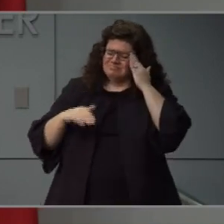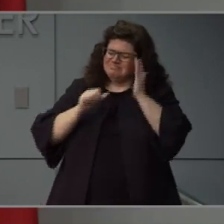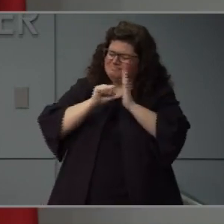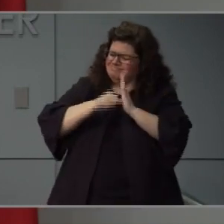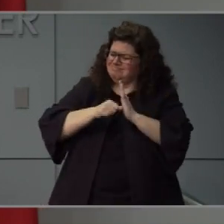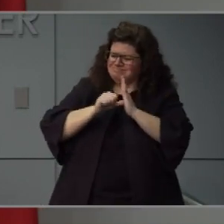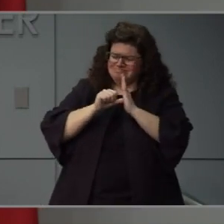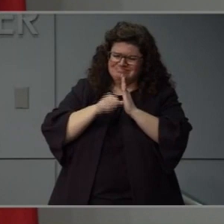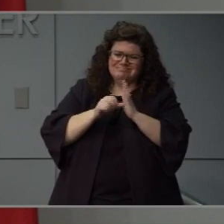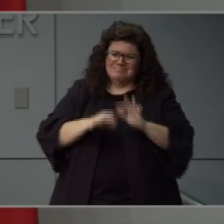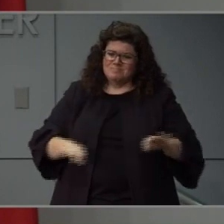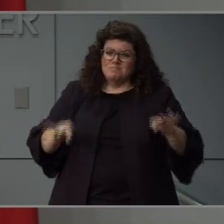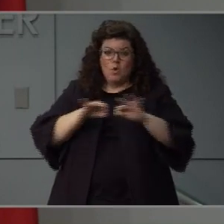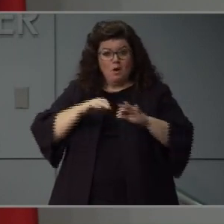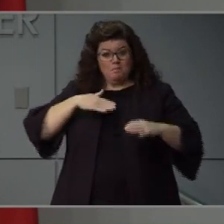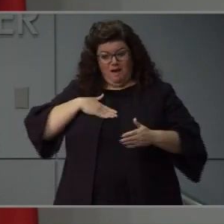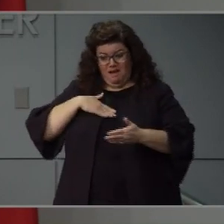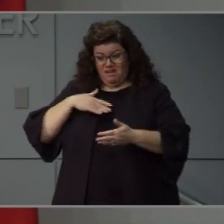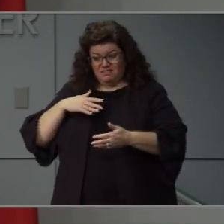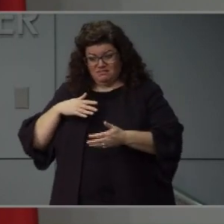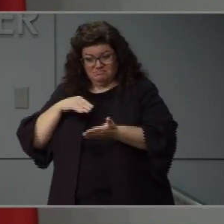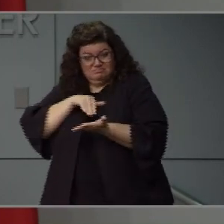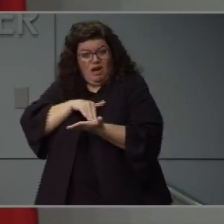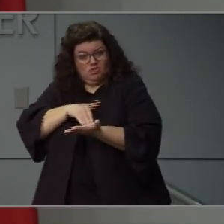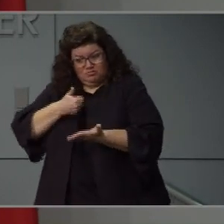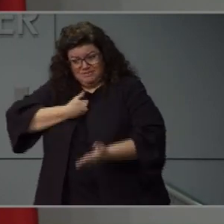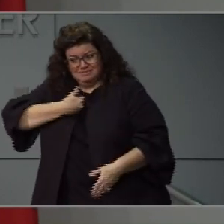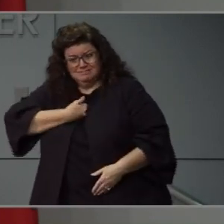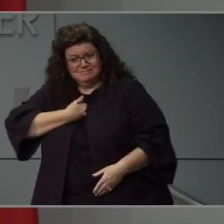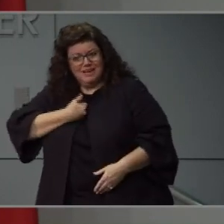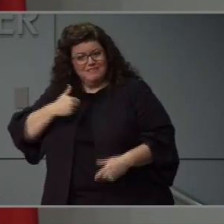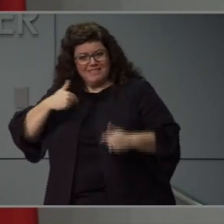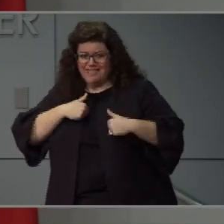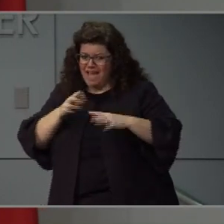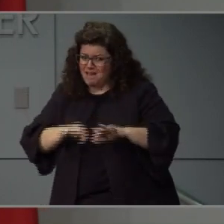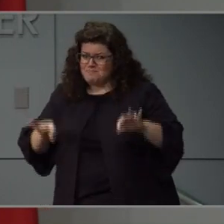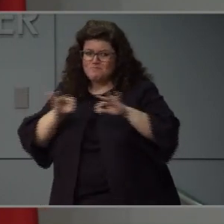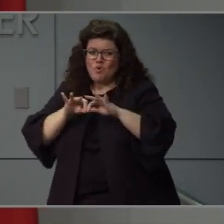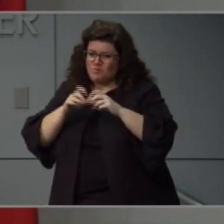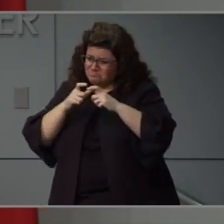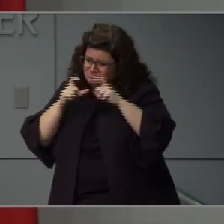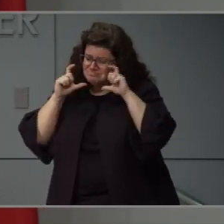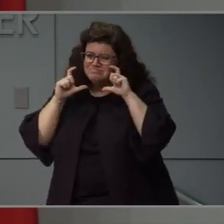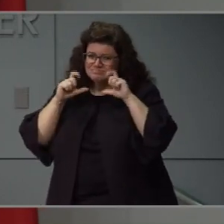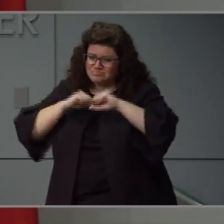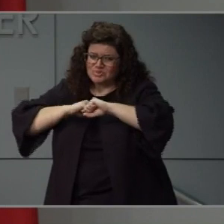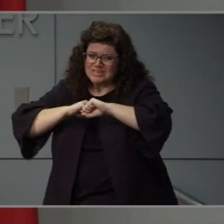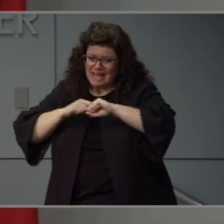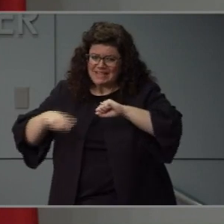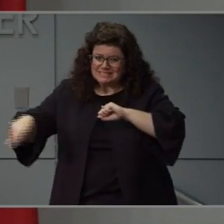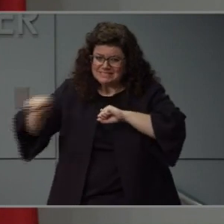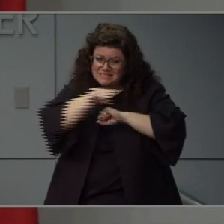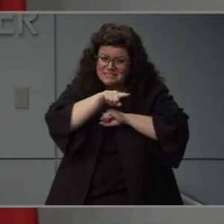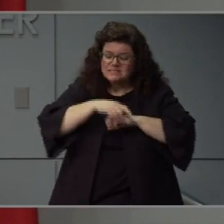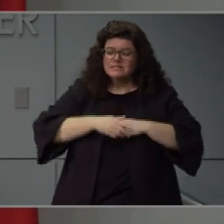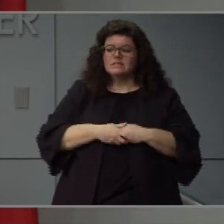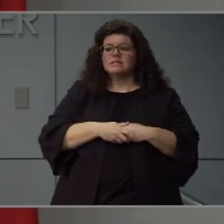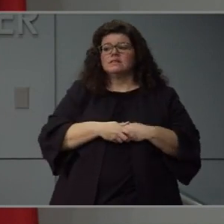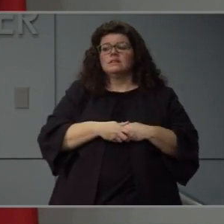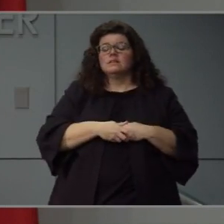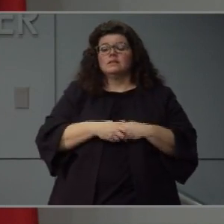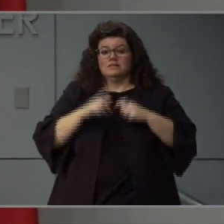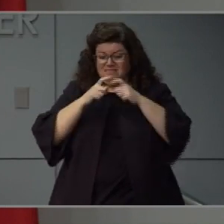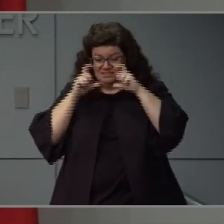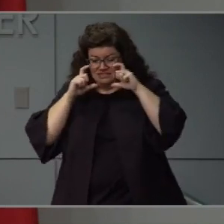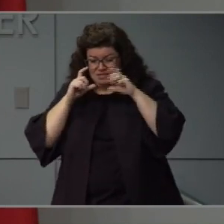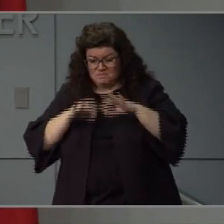will just say from a medical perspective, a health perspective, for folks to be doing it. And just to remind folks why, again, it goes back to the fact that